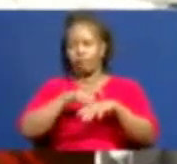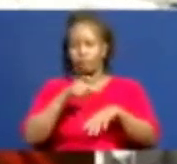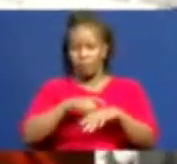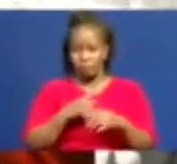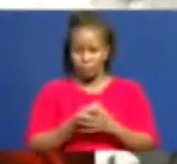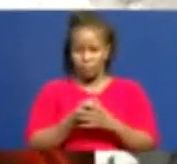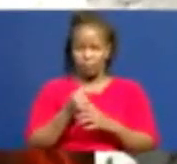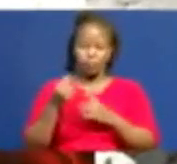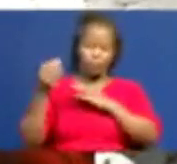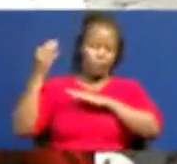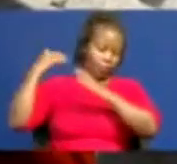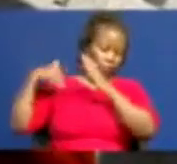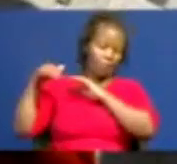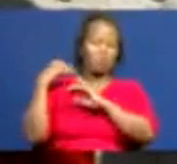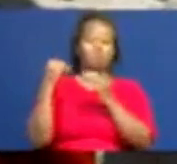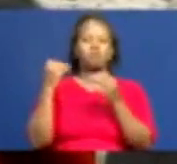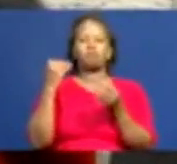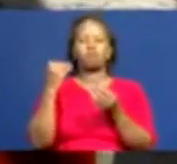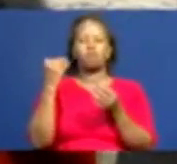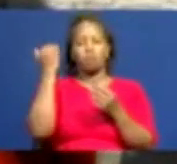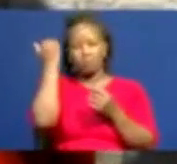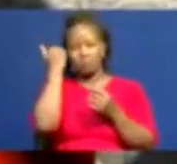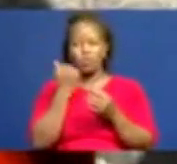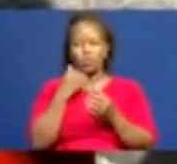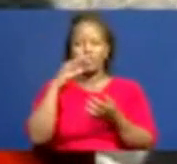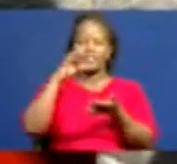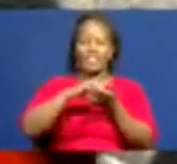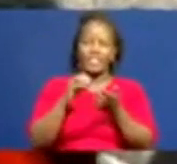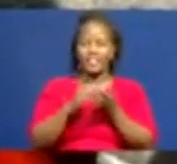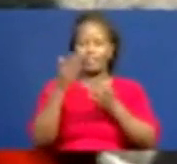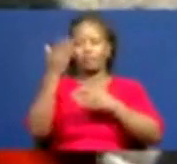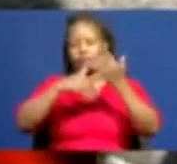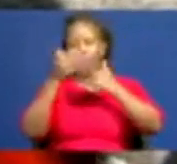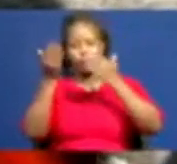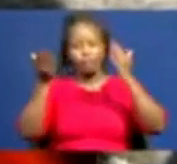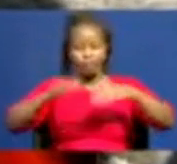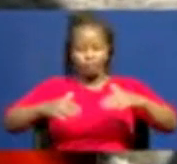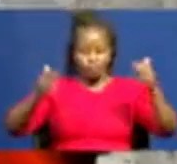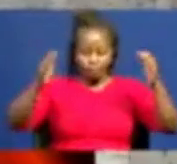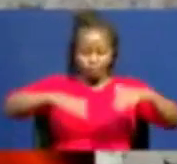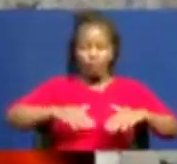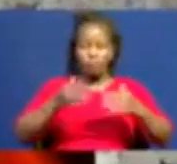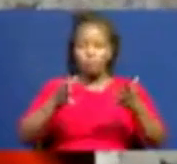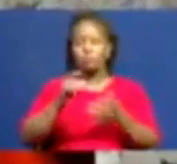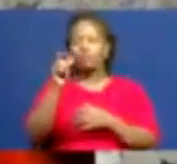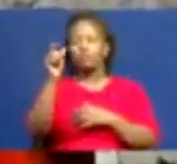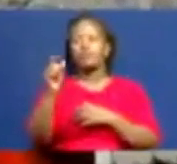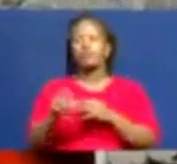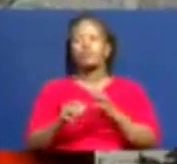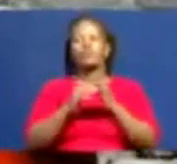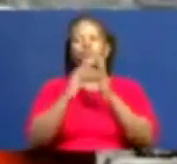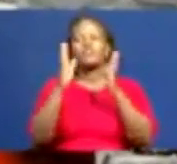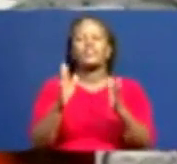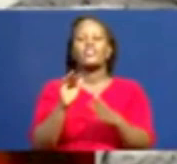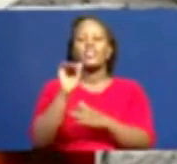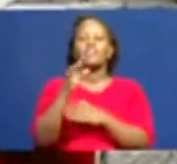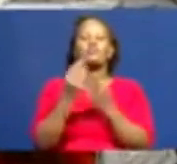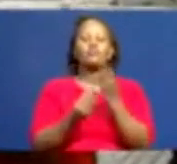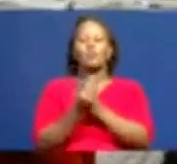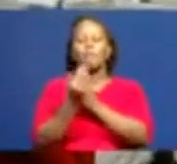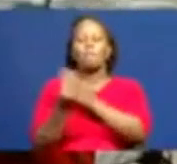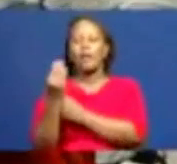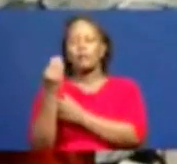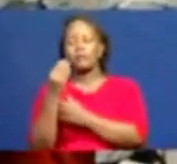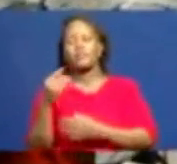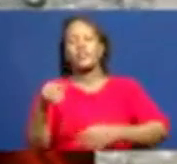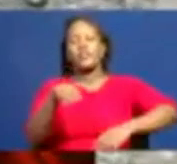From decade-long court cases to demolitions, and now alleged extortion of locals by local leaders, the locals say that chiefs have allegedly teamed up